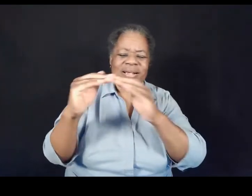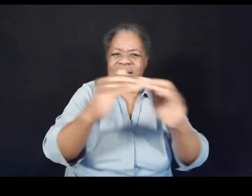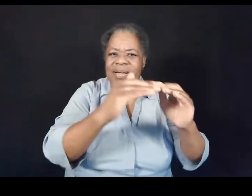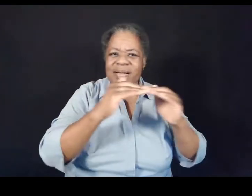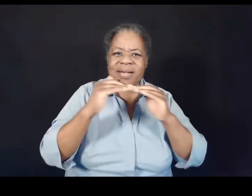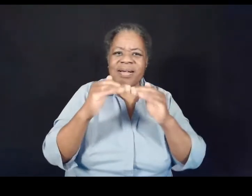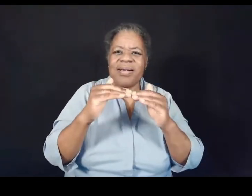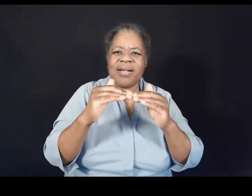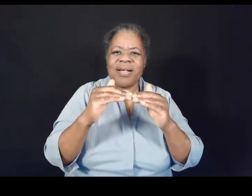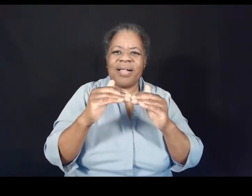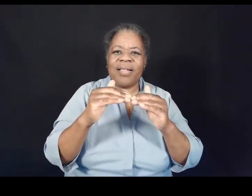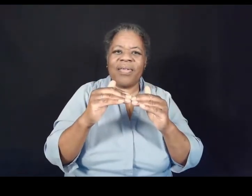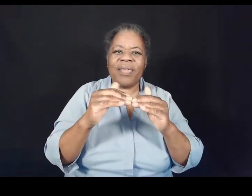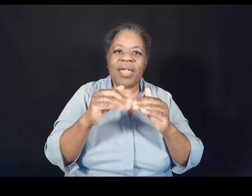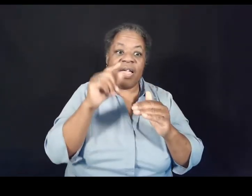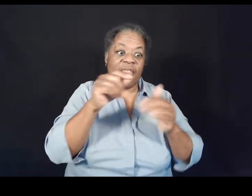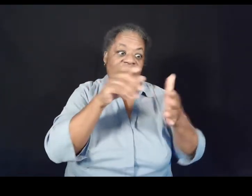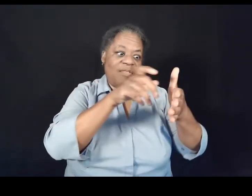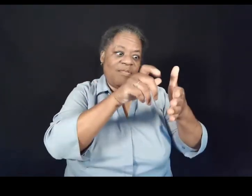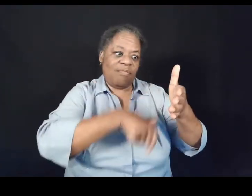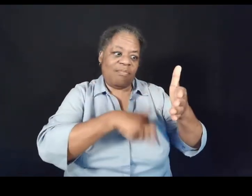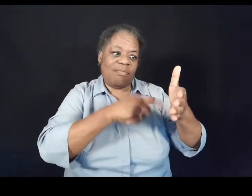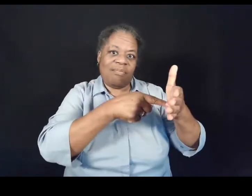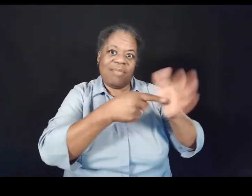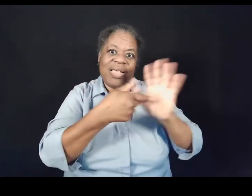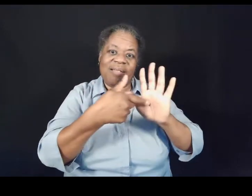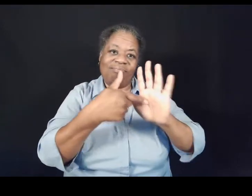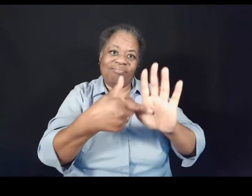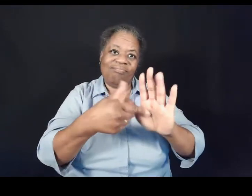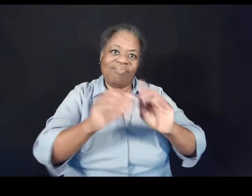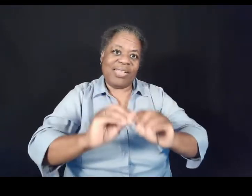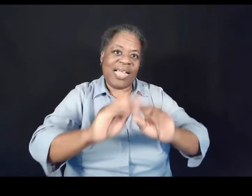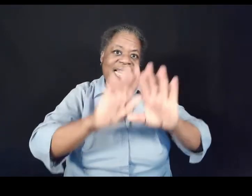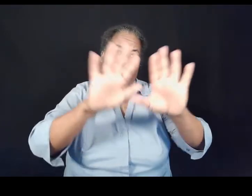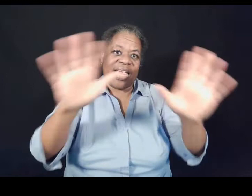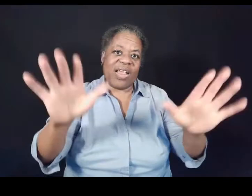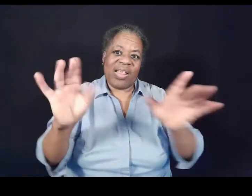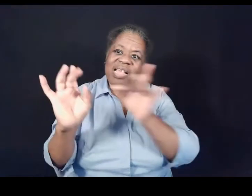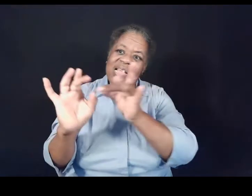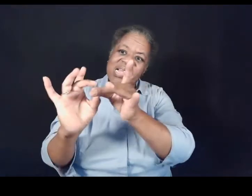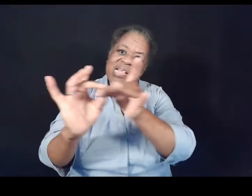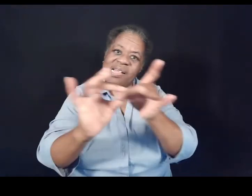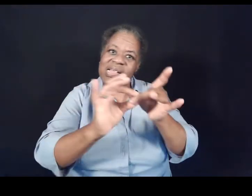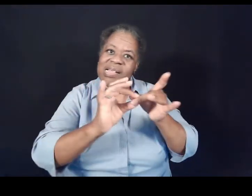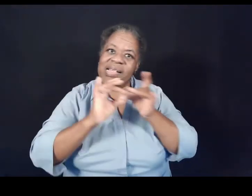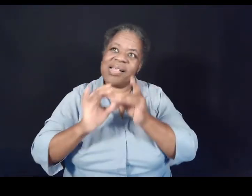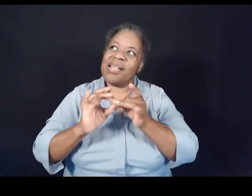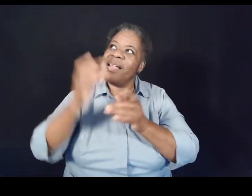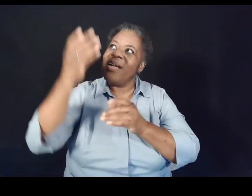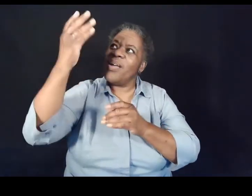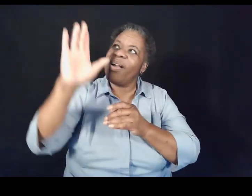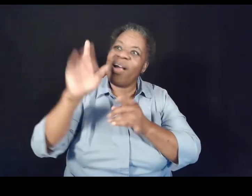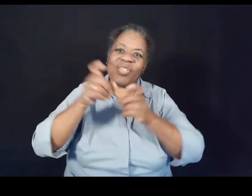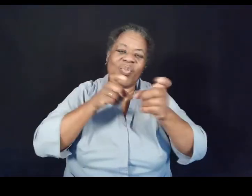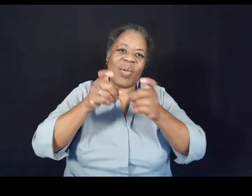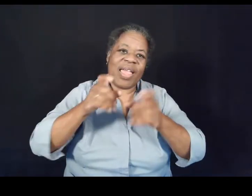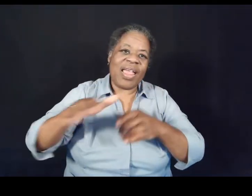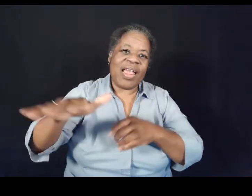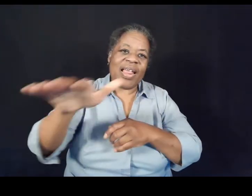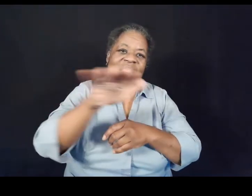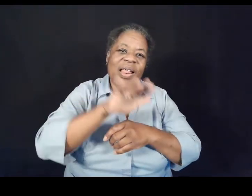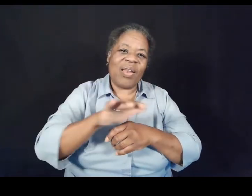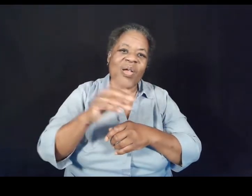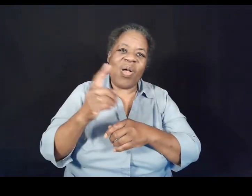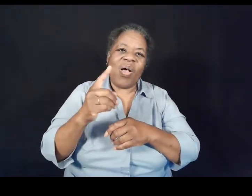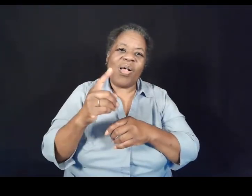So this text is clearly emphasizing the universality of God's reign, but also the